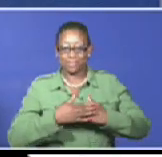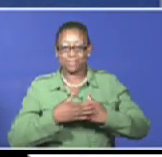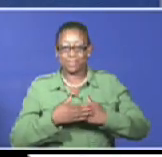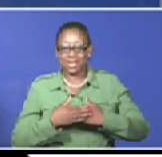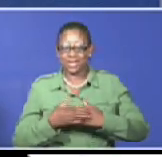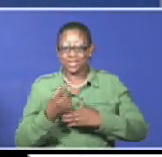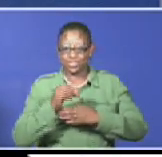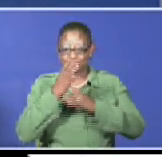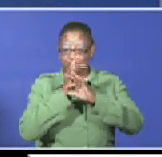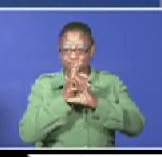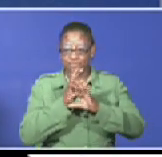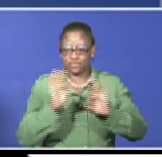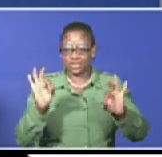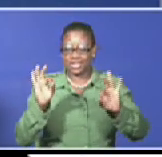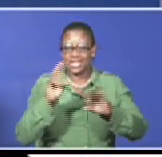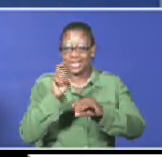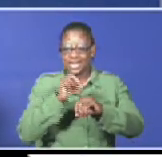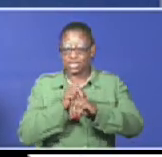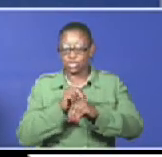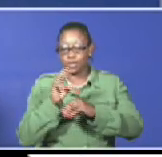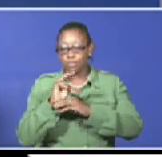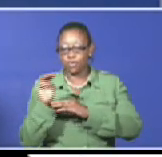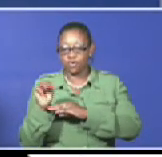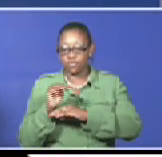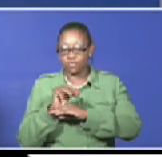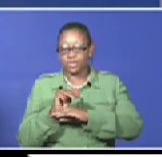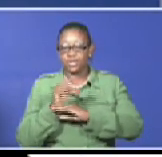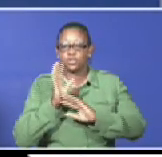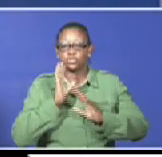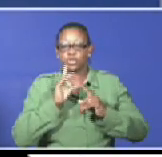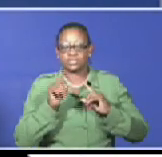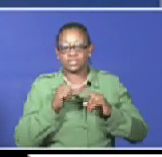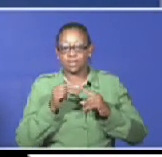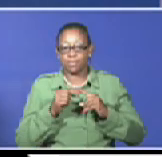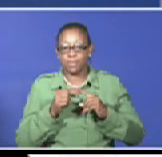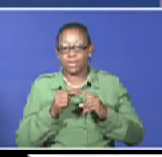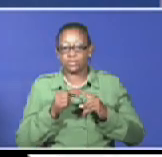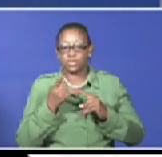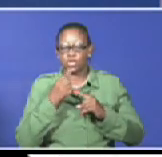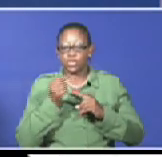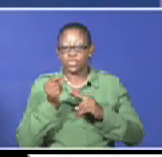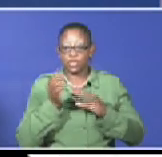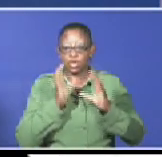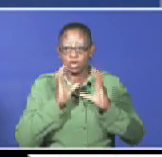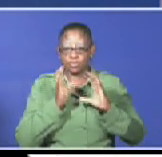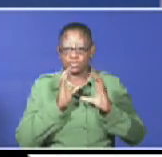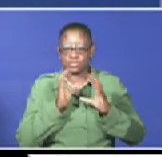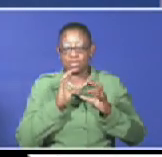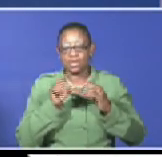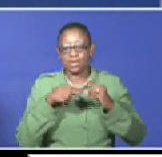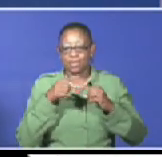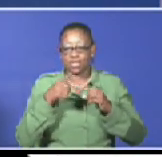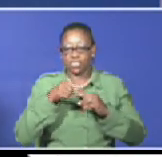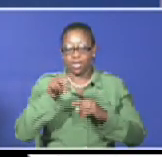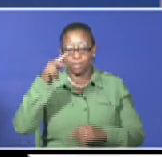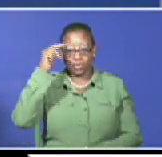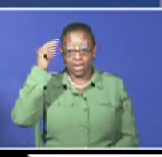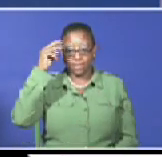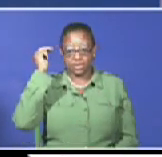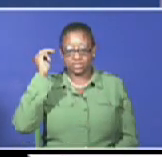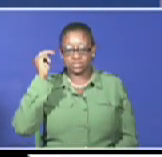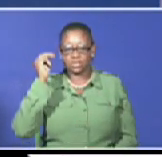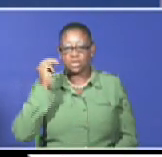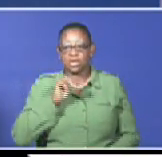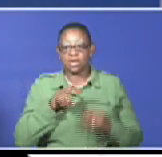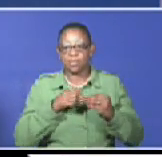The Free National Movement has issued a statement regarding the opposition party's comments following the Prime Minister's remarks commemorating the